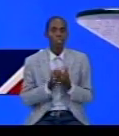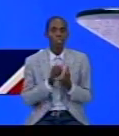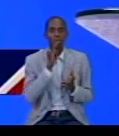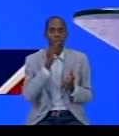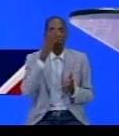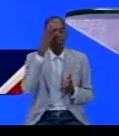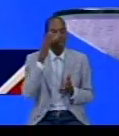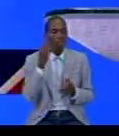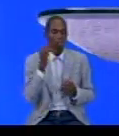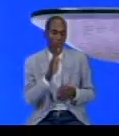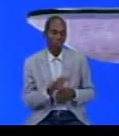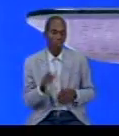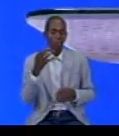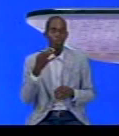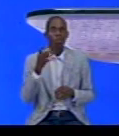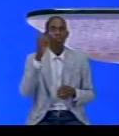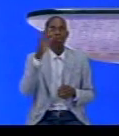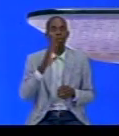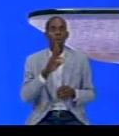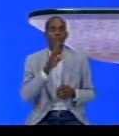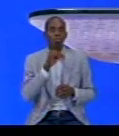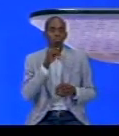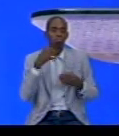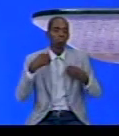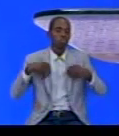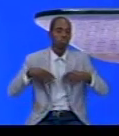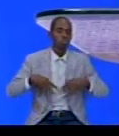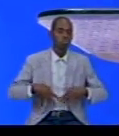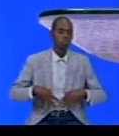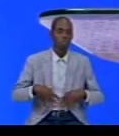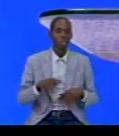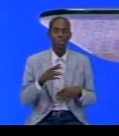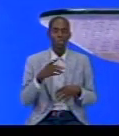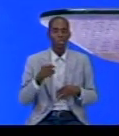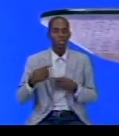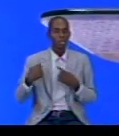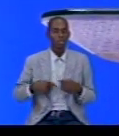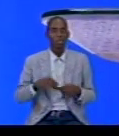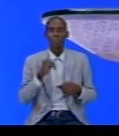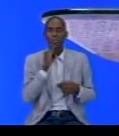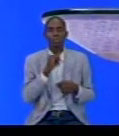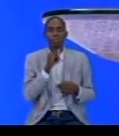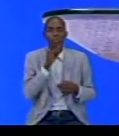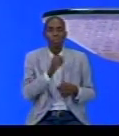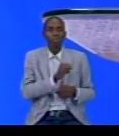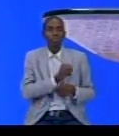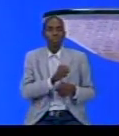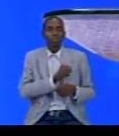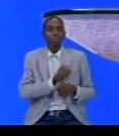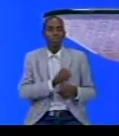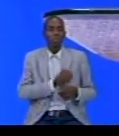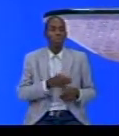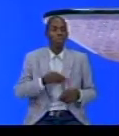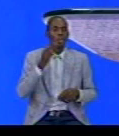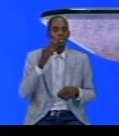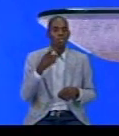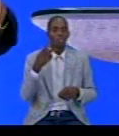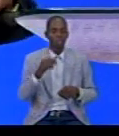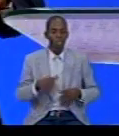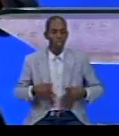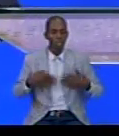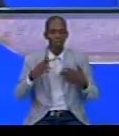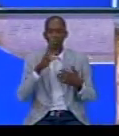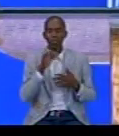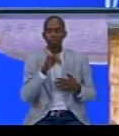children of God are not perplexed, and their hearts are not palpitating, and their lives are not up and down, and